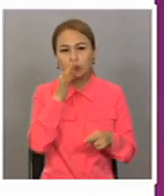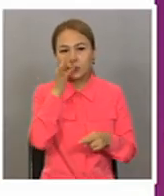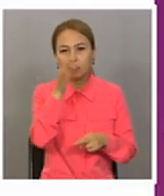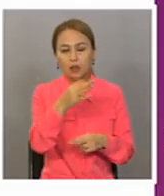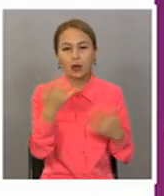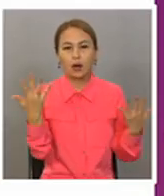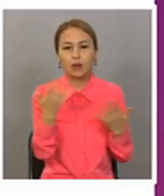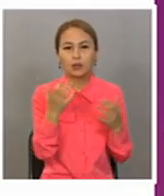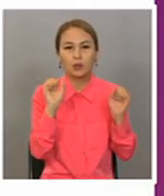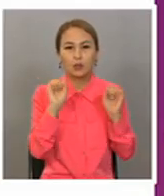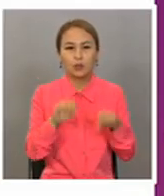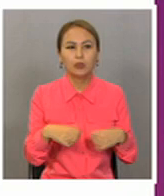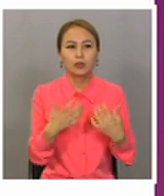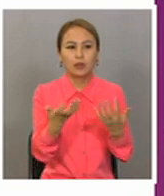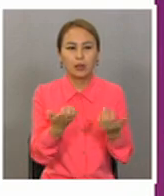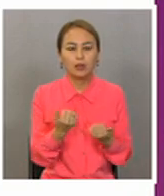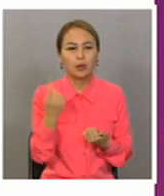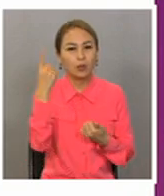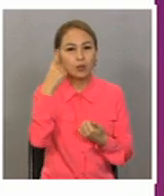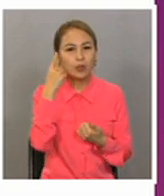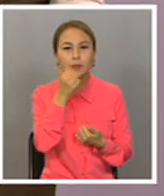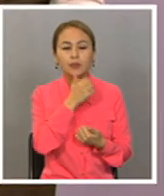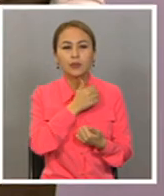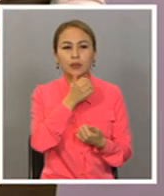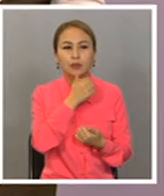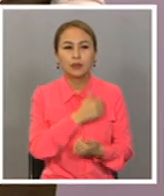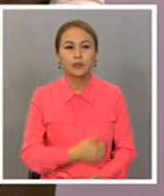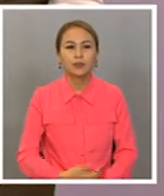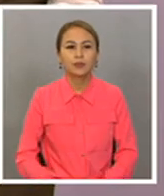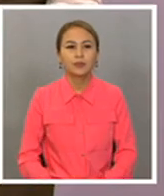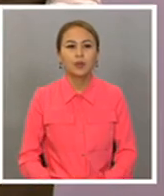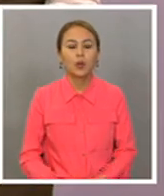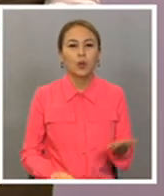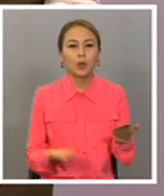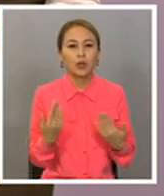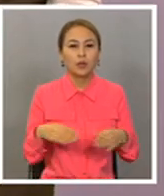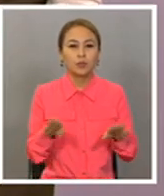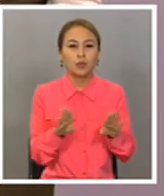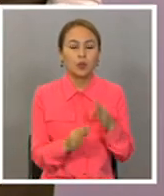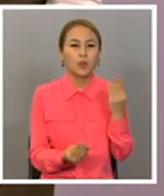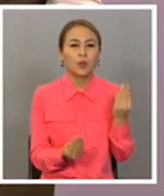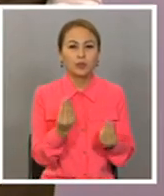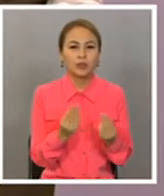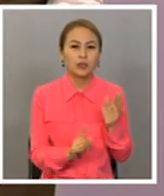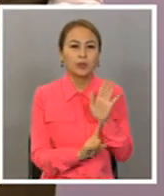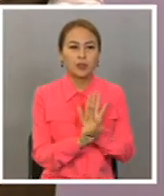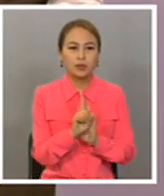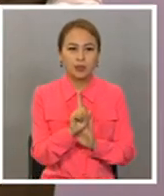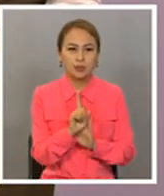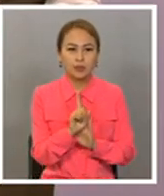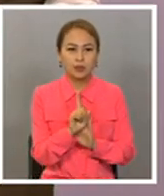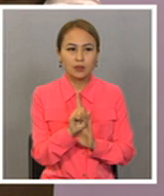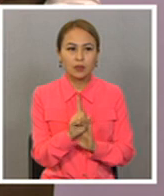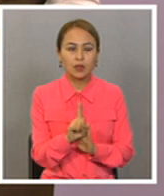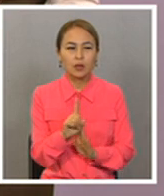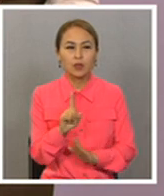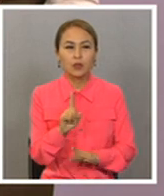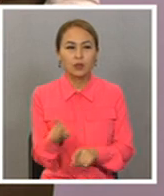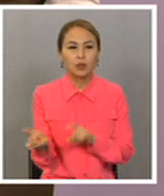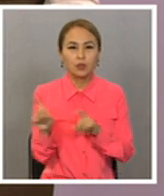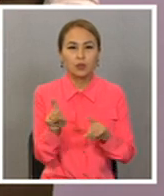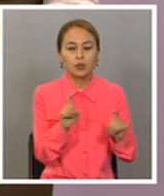zattar alatındarında oylanıp oturumdar. Olay bolsa, oyunumuzda bastayımız. Köş